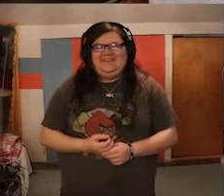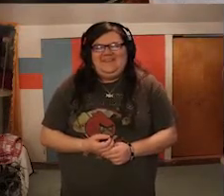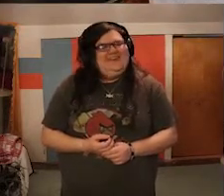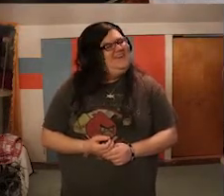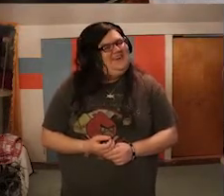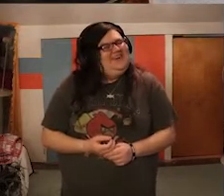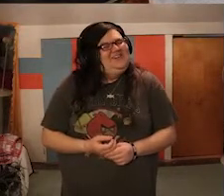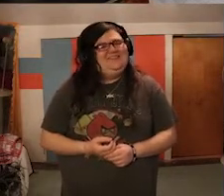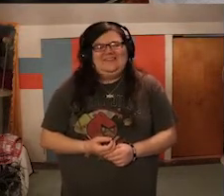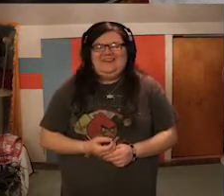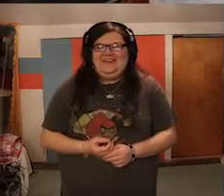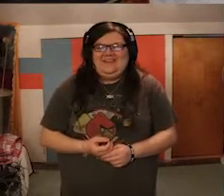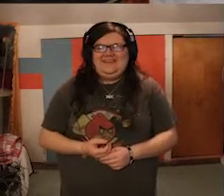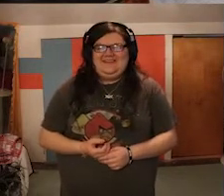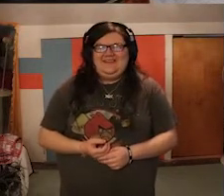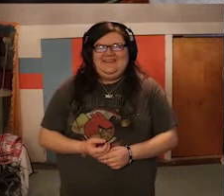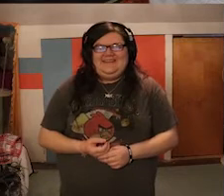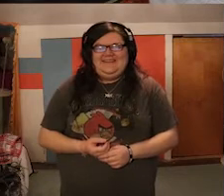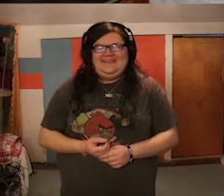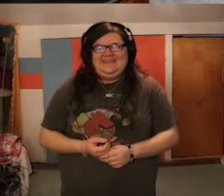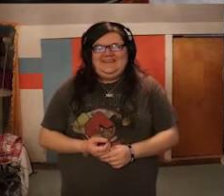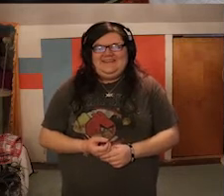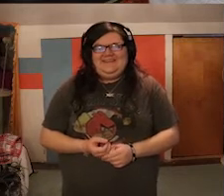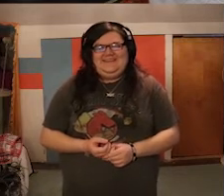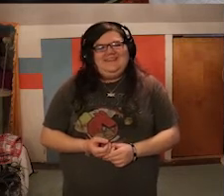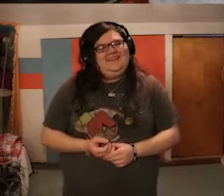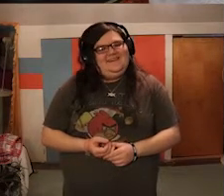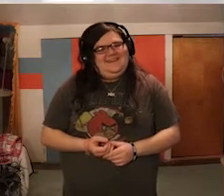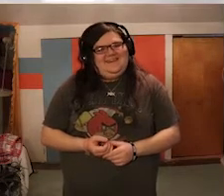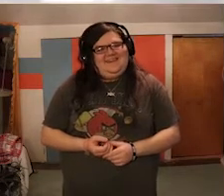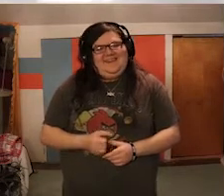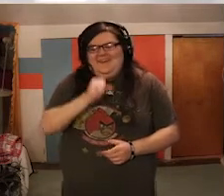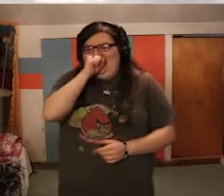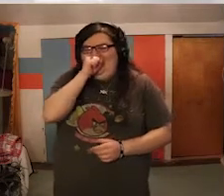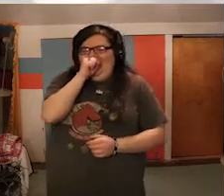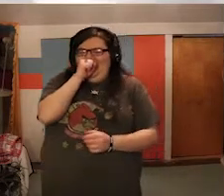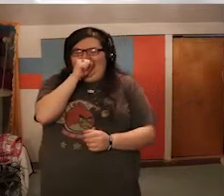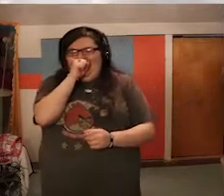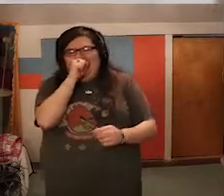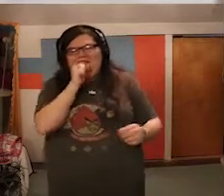I'm going to be honest with you guys. Oh, I don't know what no. I'm doing. Don't cook. So this could be horrible.